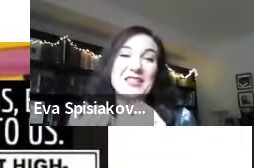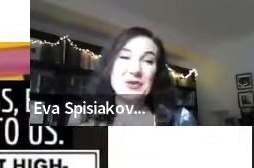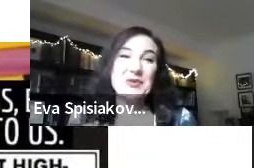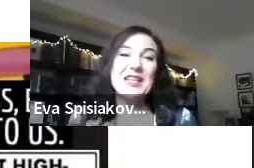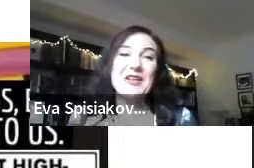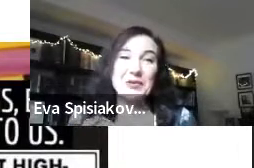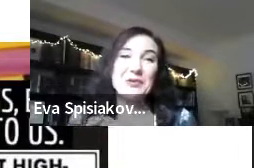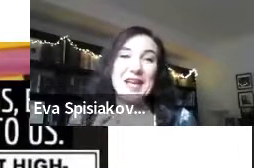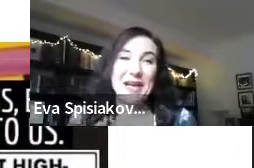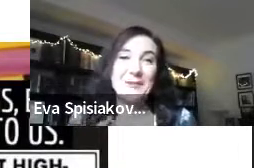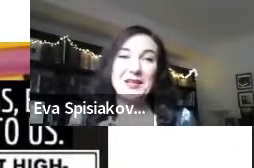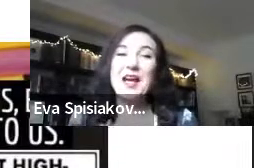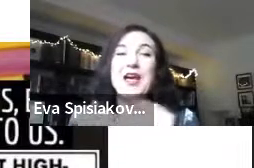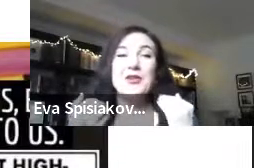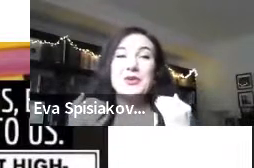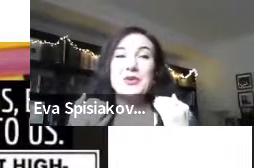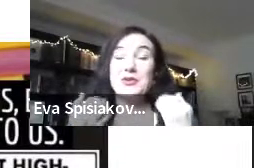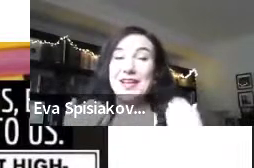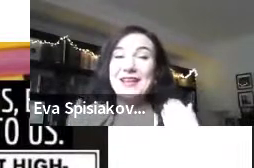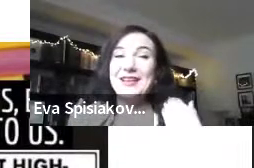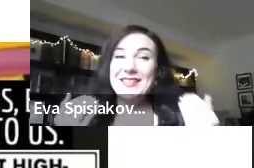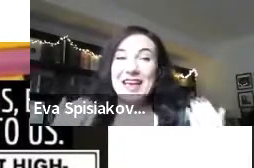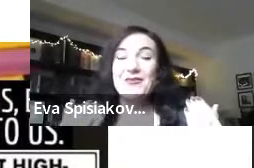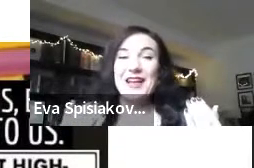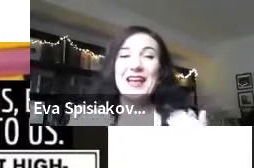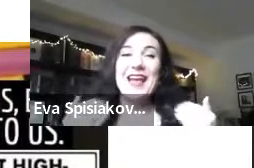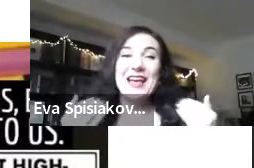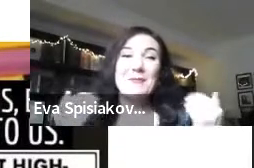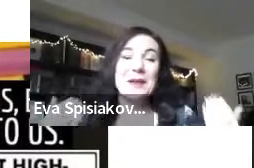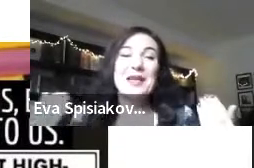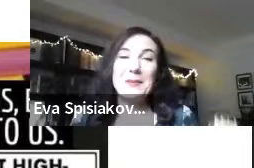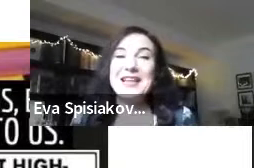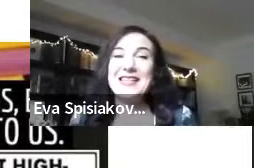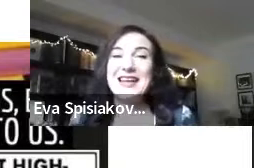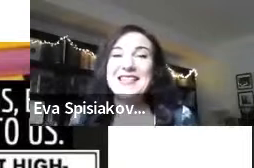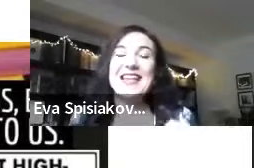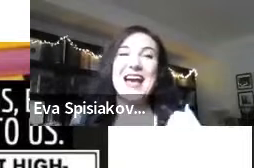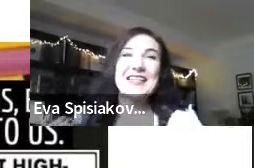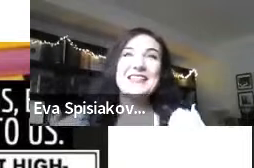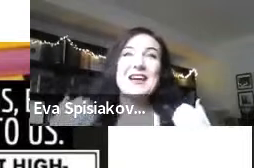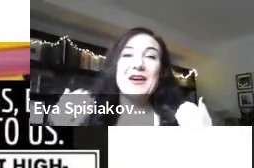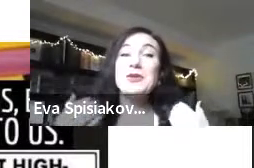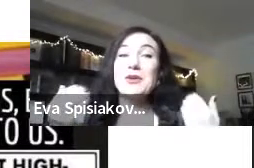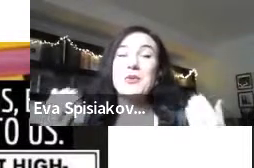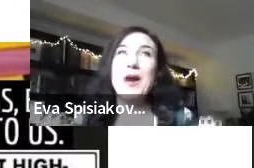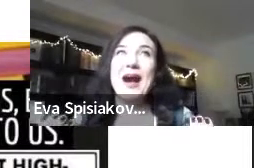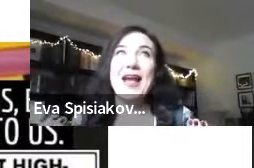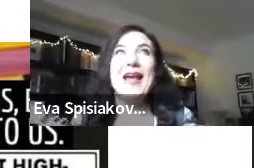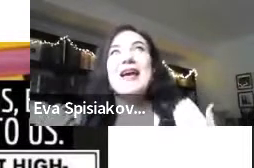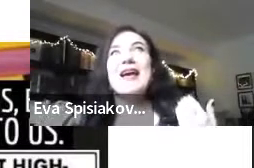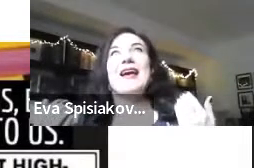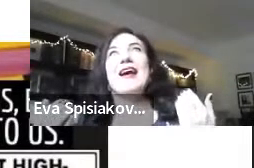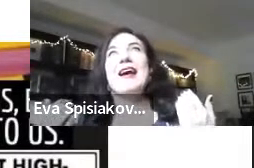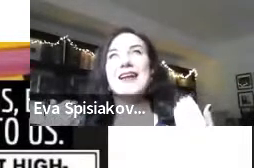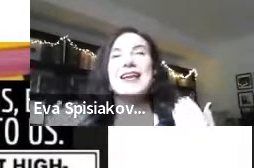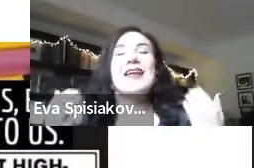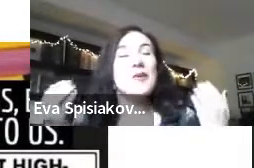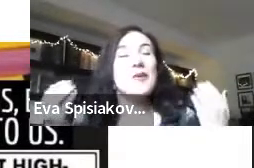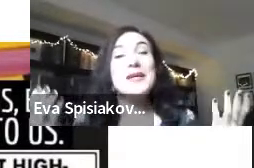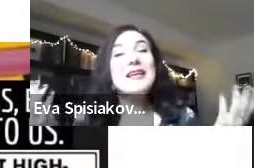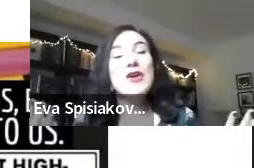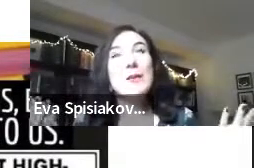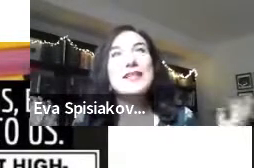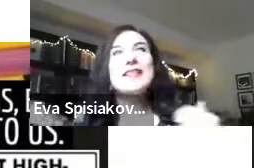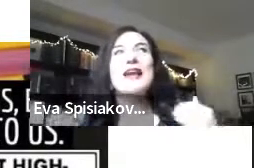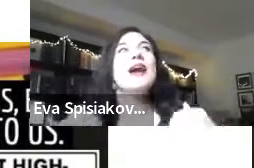need plastic straws in order to be able to drink safely in public places. And also why,